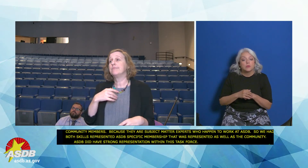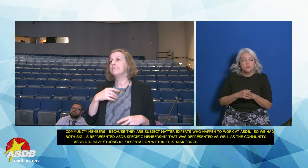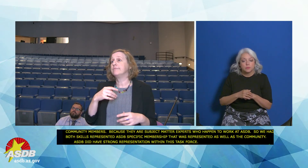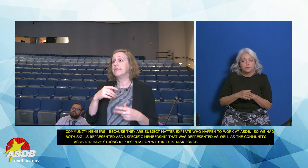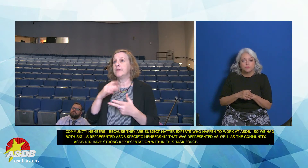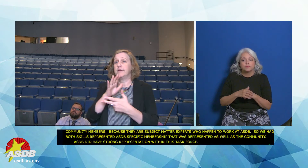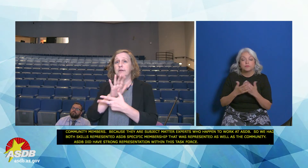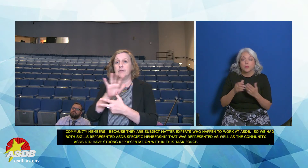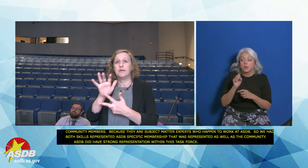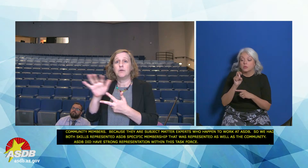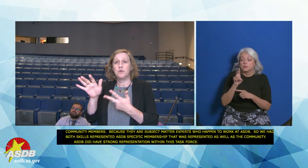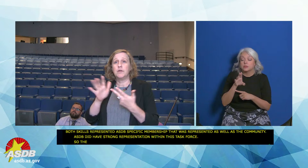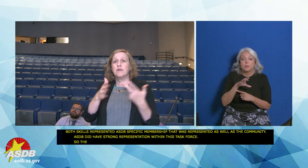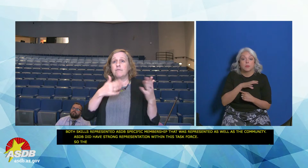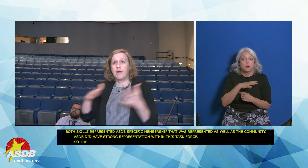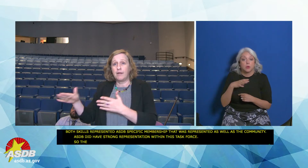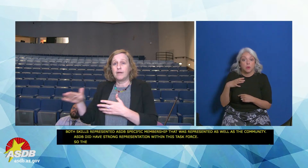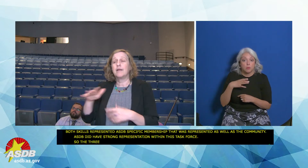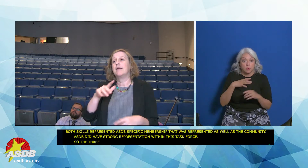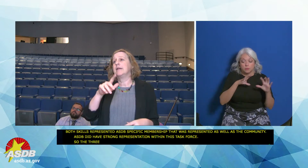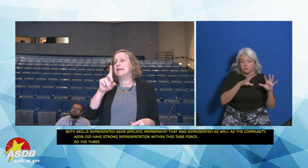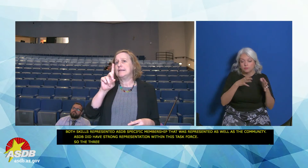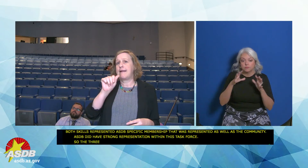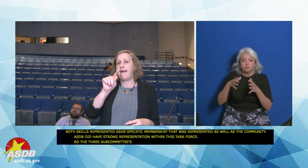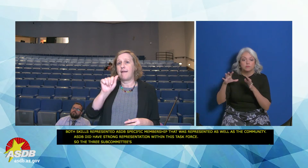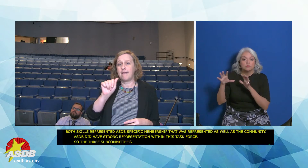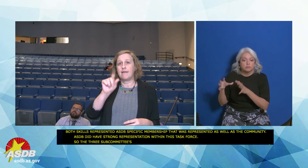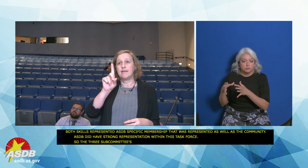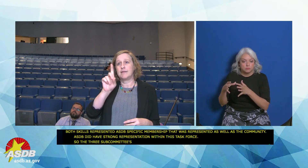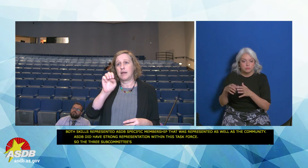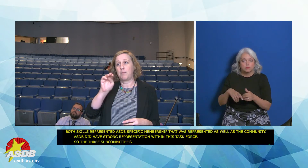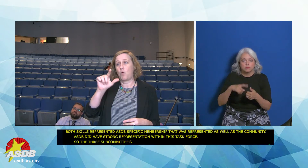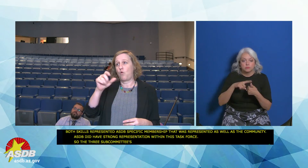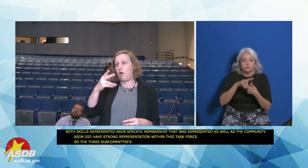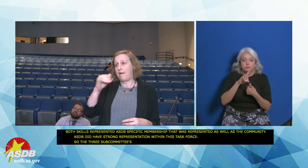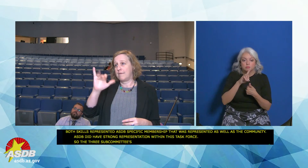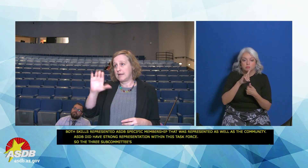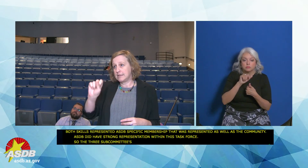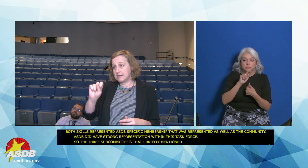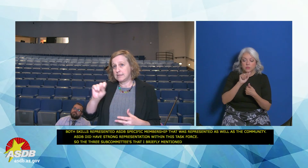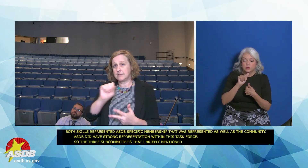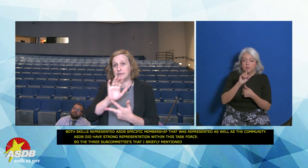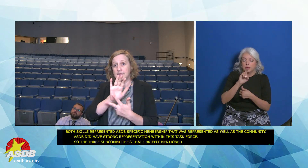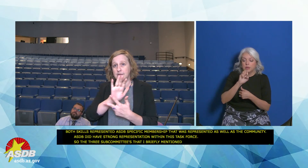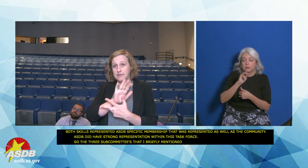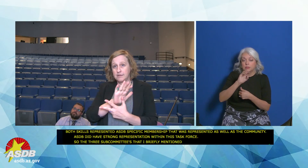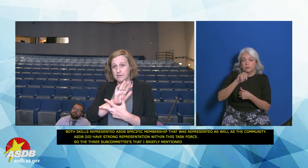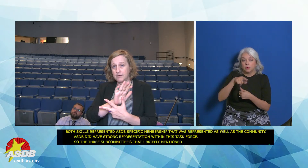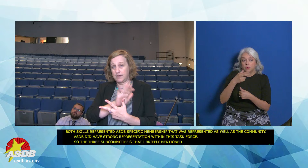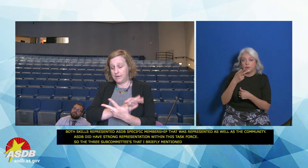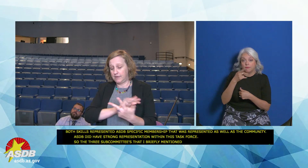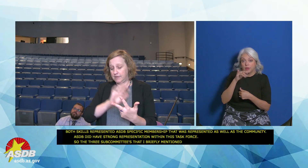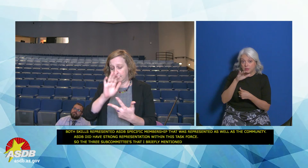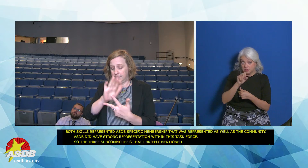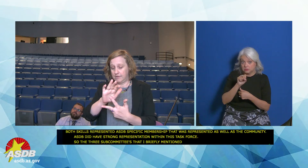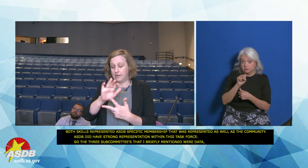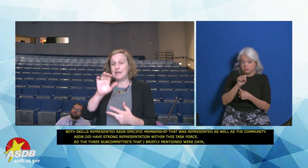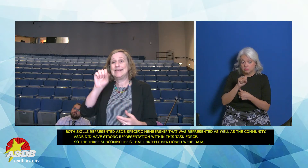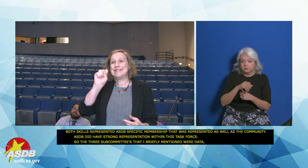So the three subcommittees that I briefly mentioned were data and